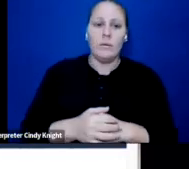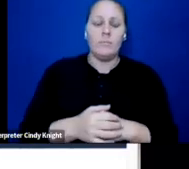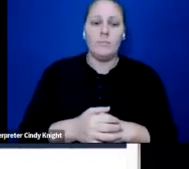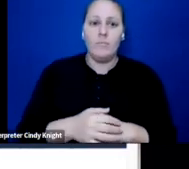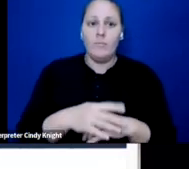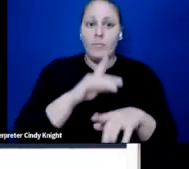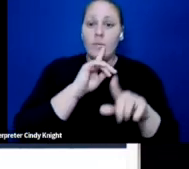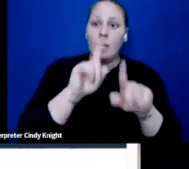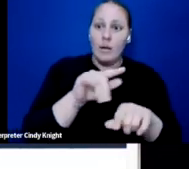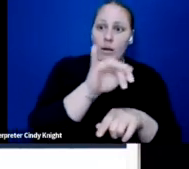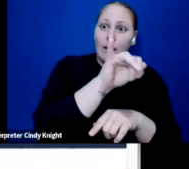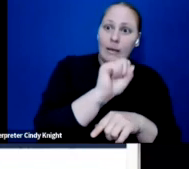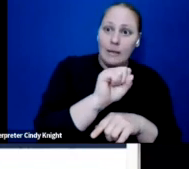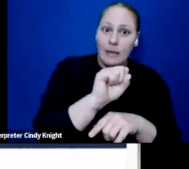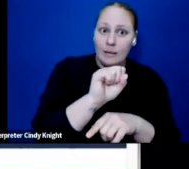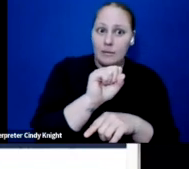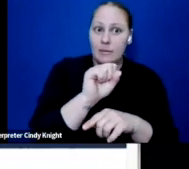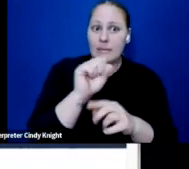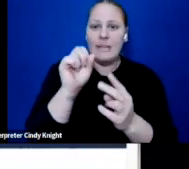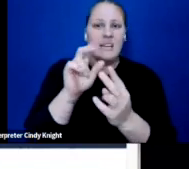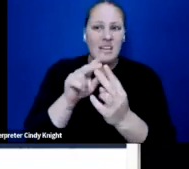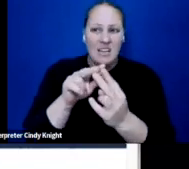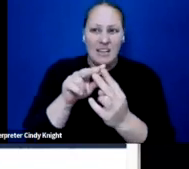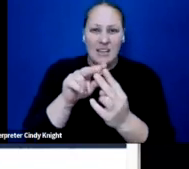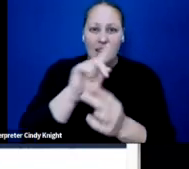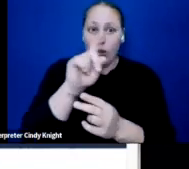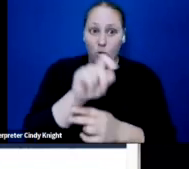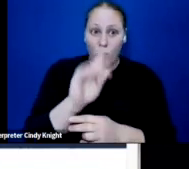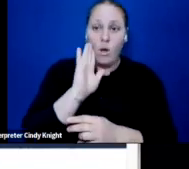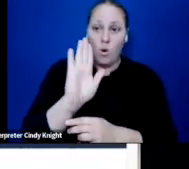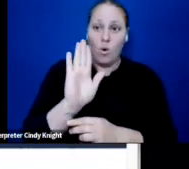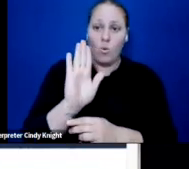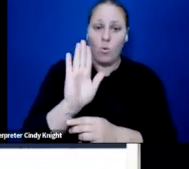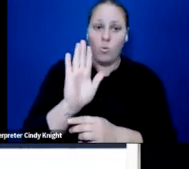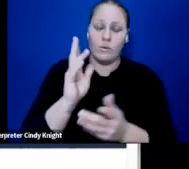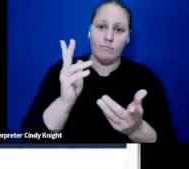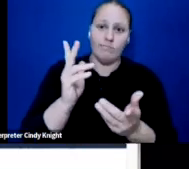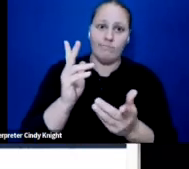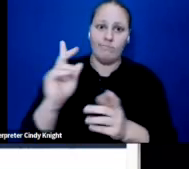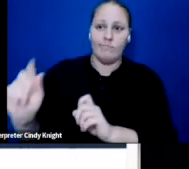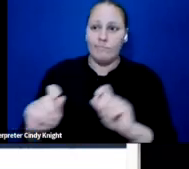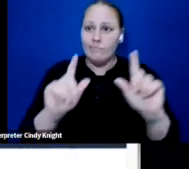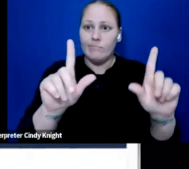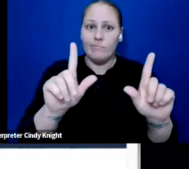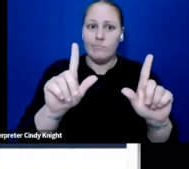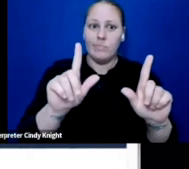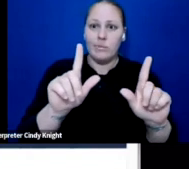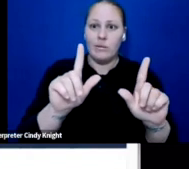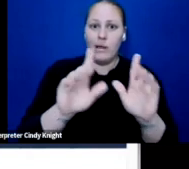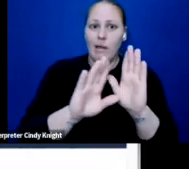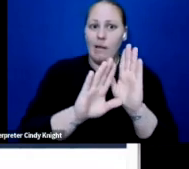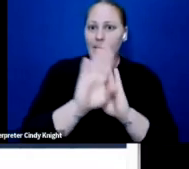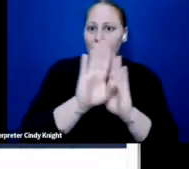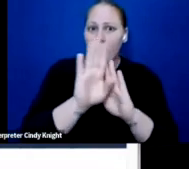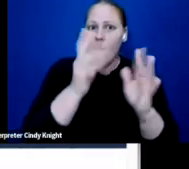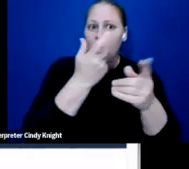Answering yes to either of the prompt questions will suggest and generate a safety